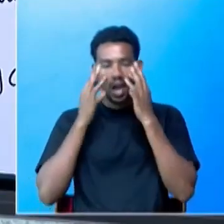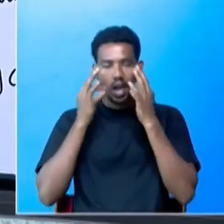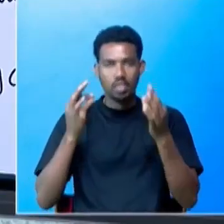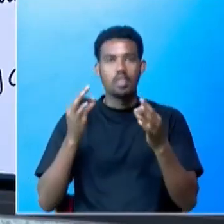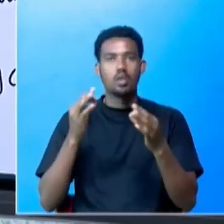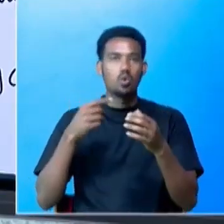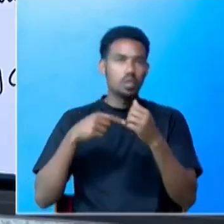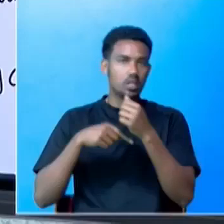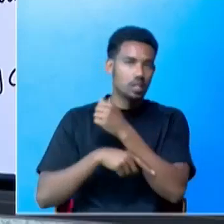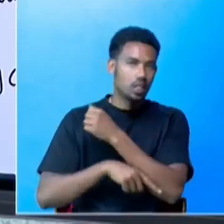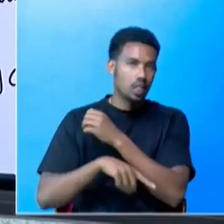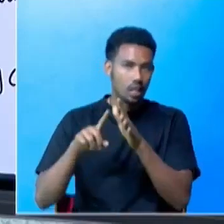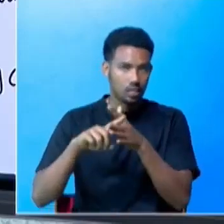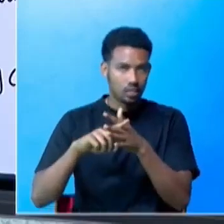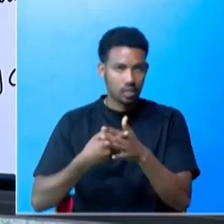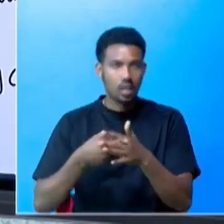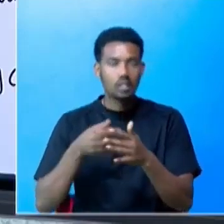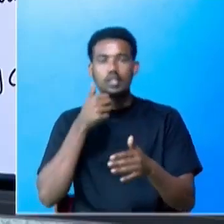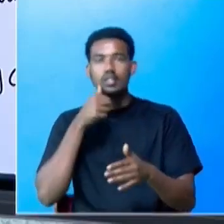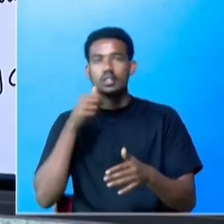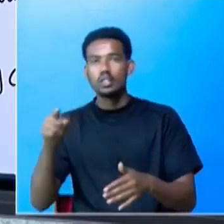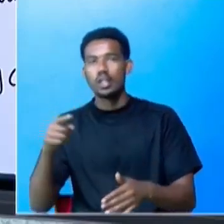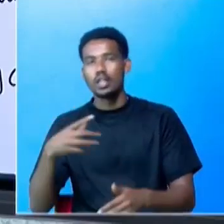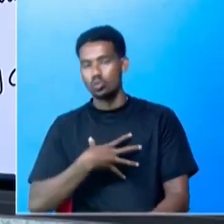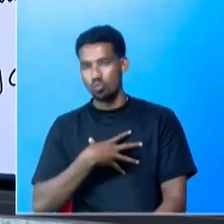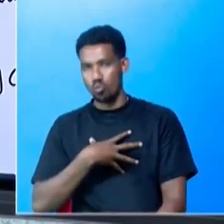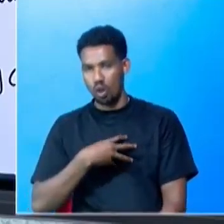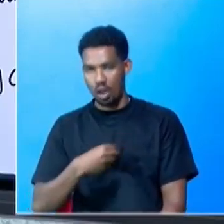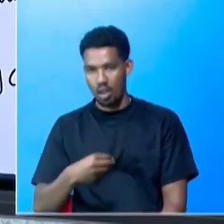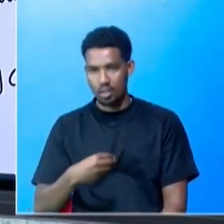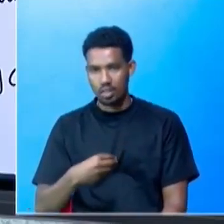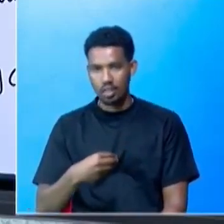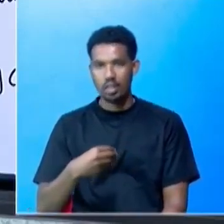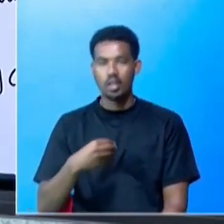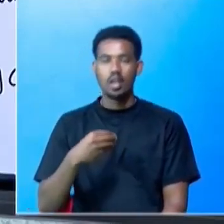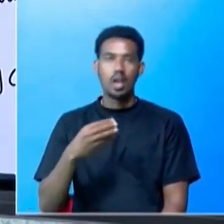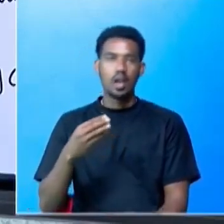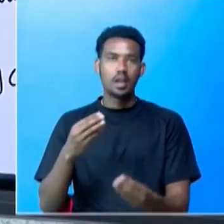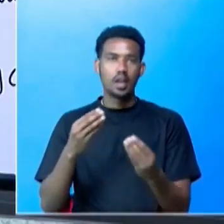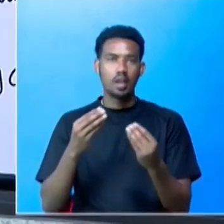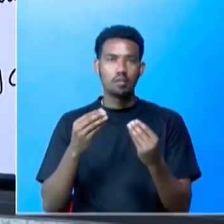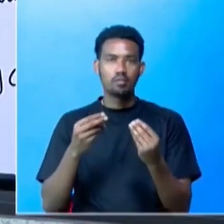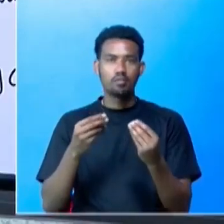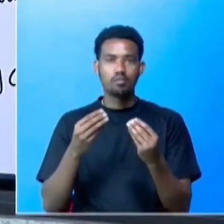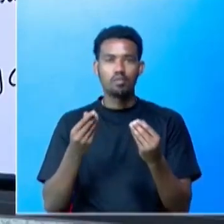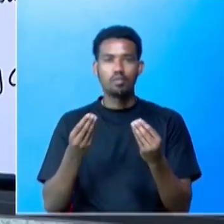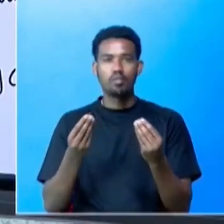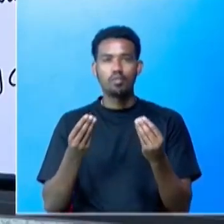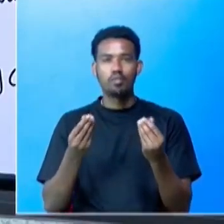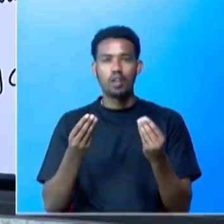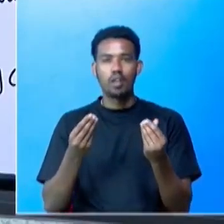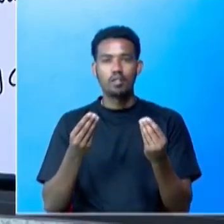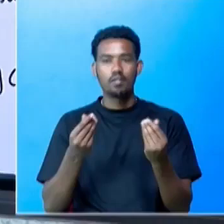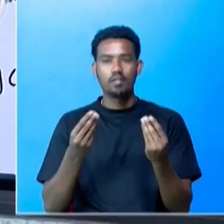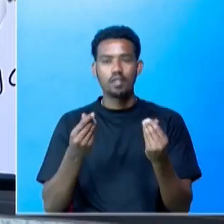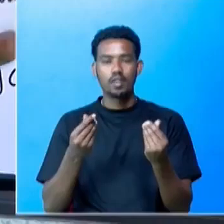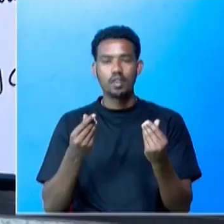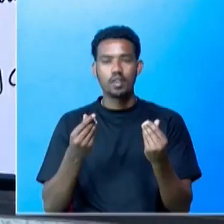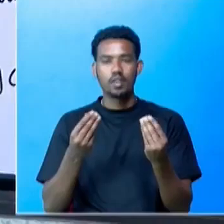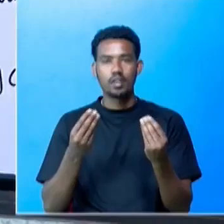details, she's white and fluffy. She's white and